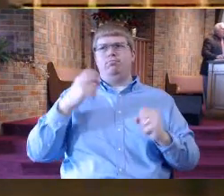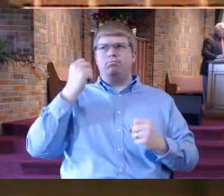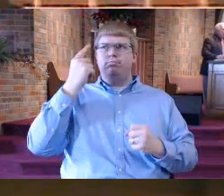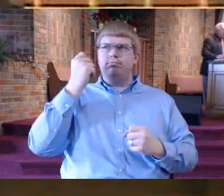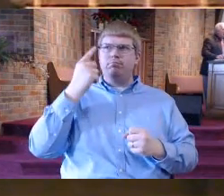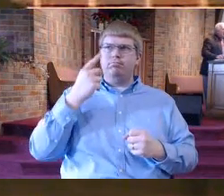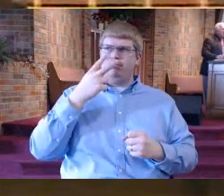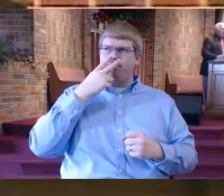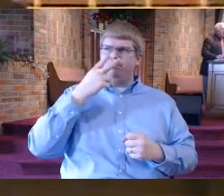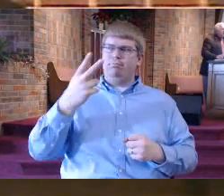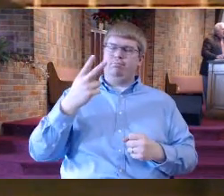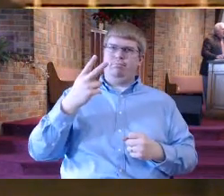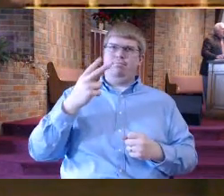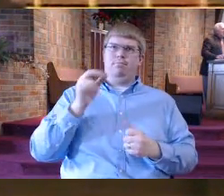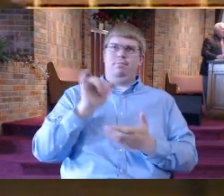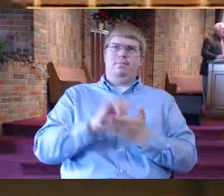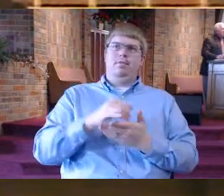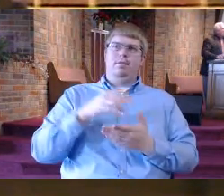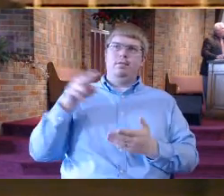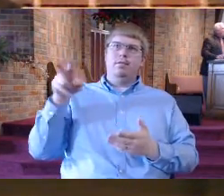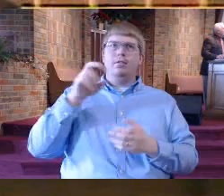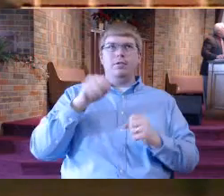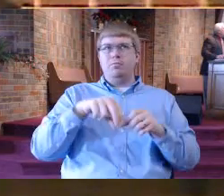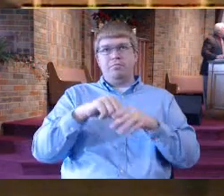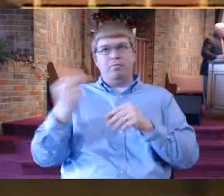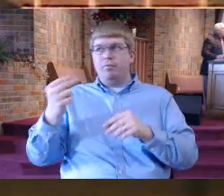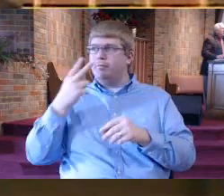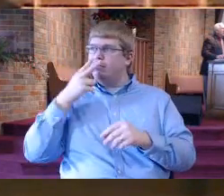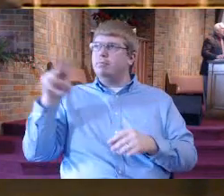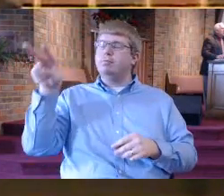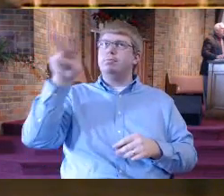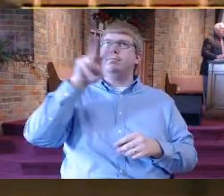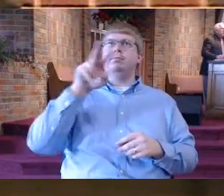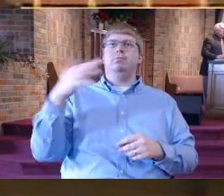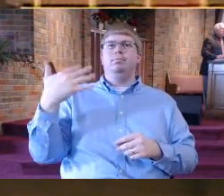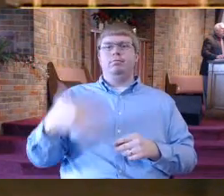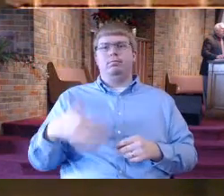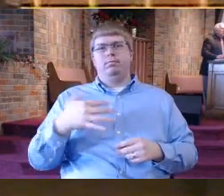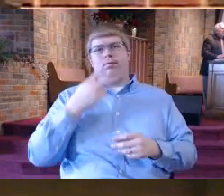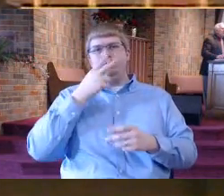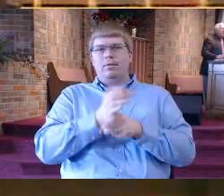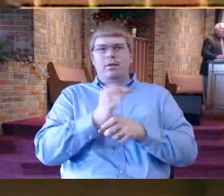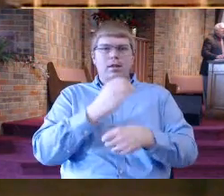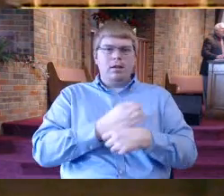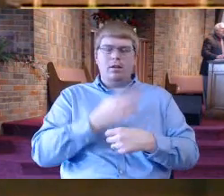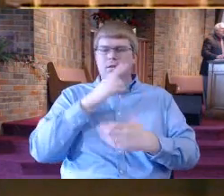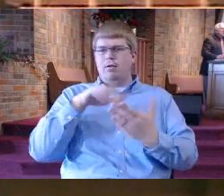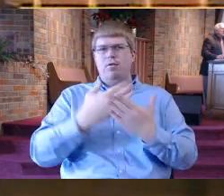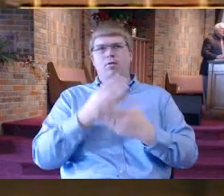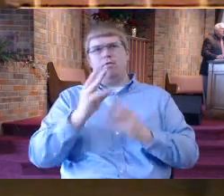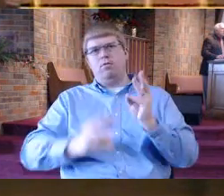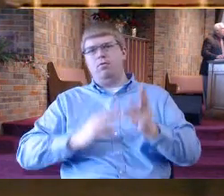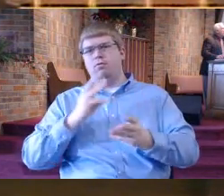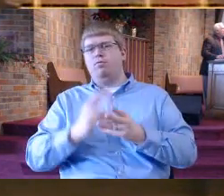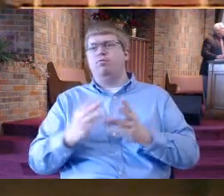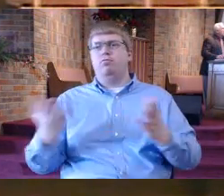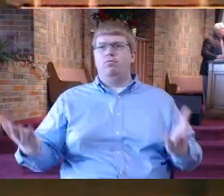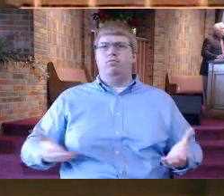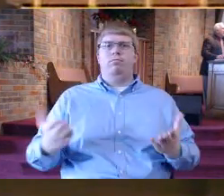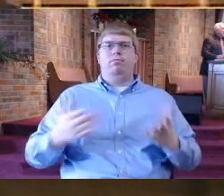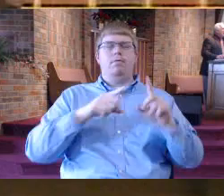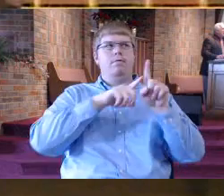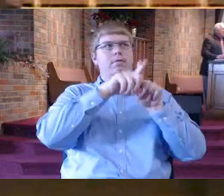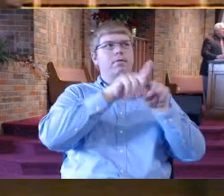inhabitant of the world can go out and see the majesty of God's creation, the world around us, the stars